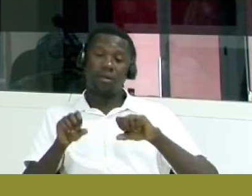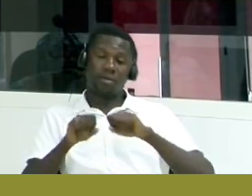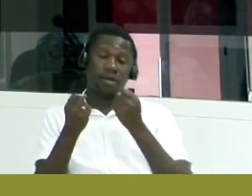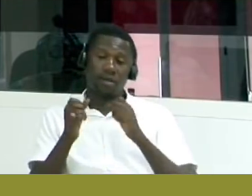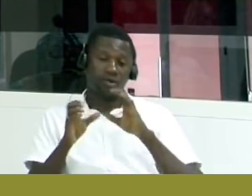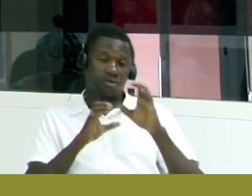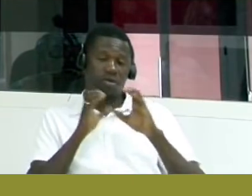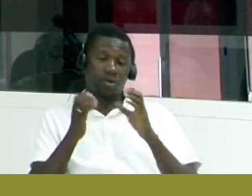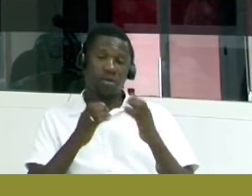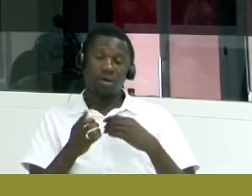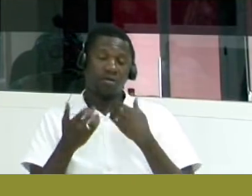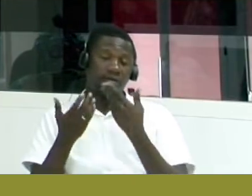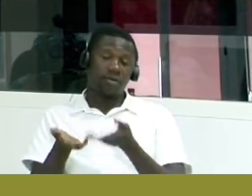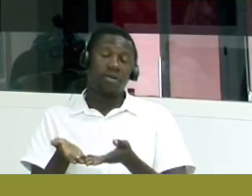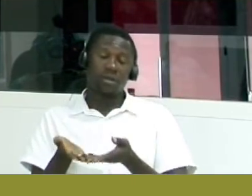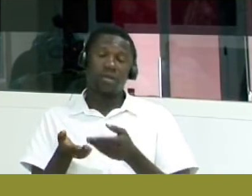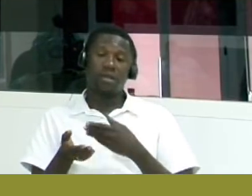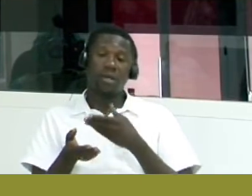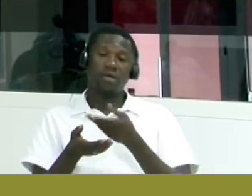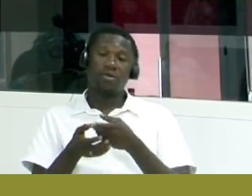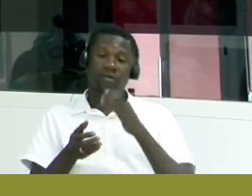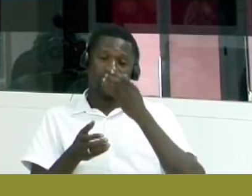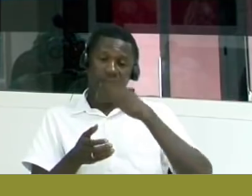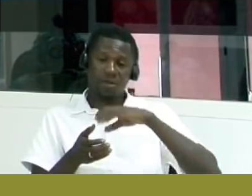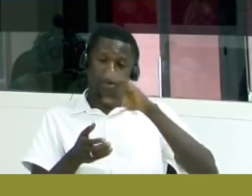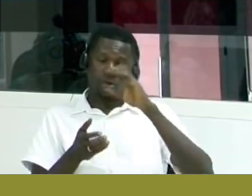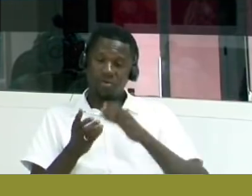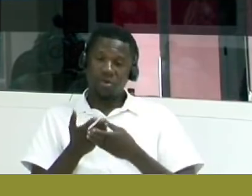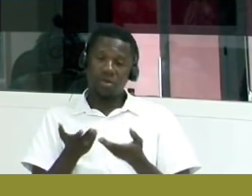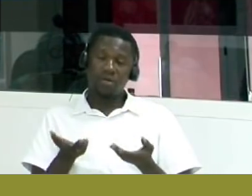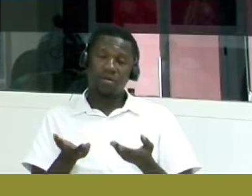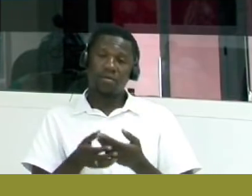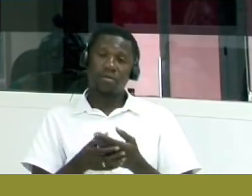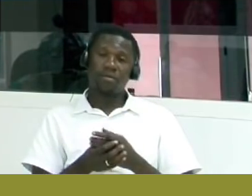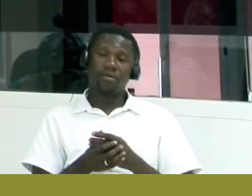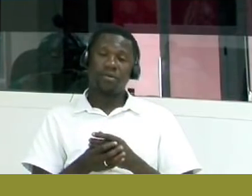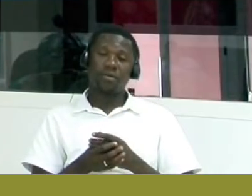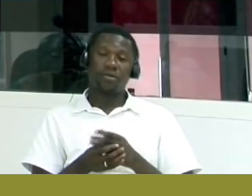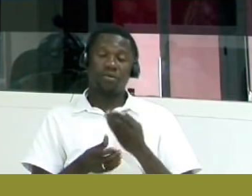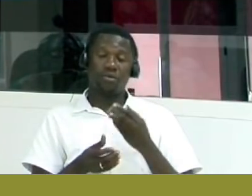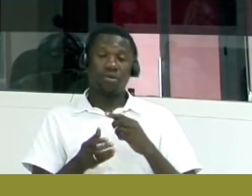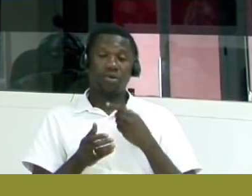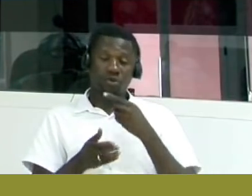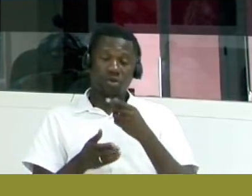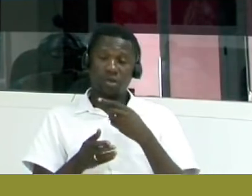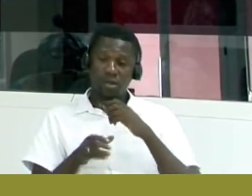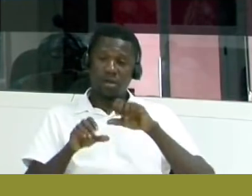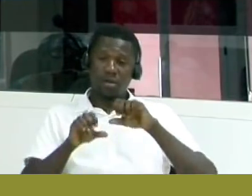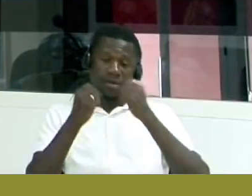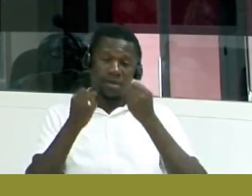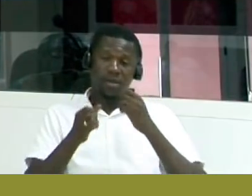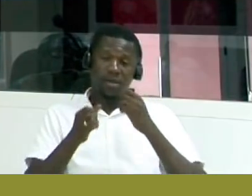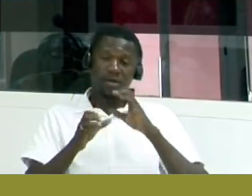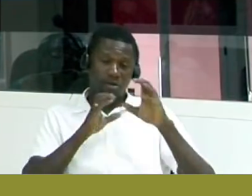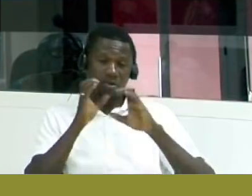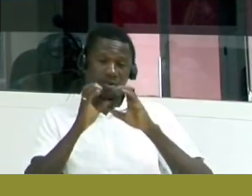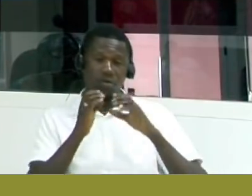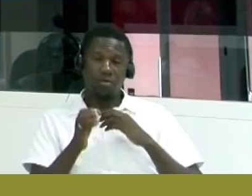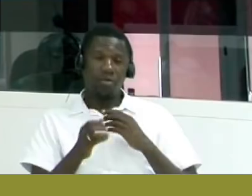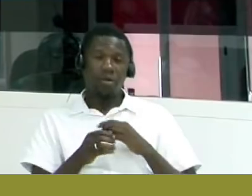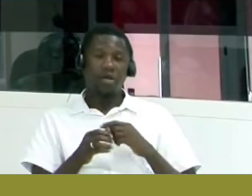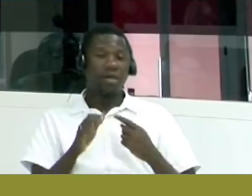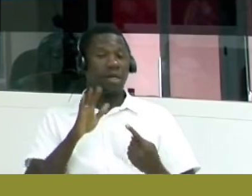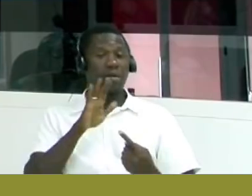commissioner. But such, you would agree with me that such a break in communication would be a significant